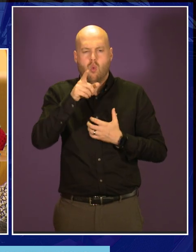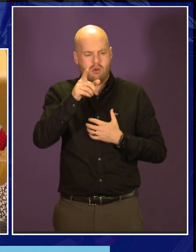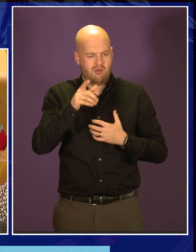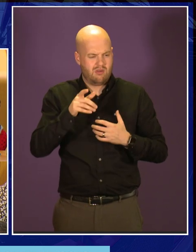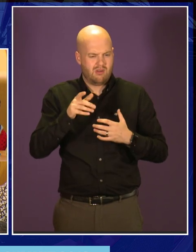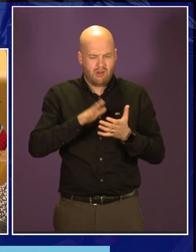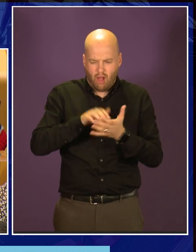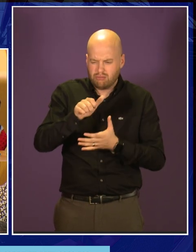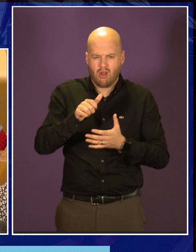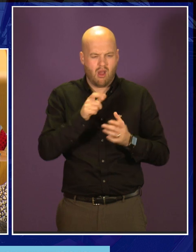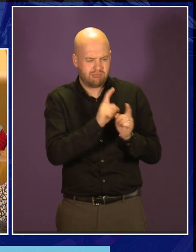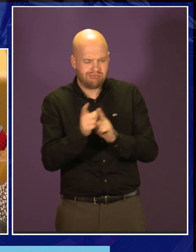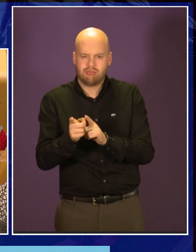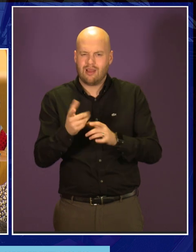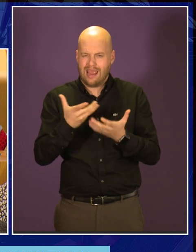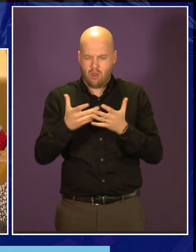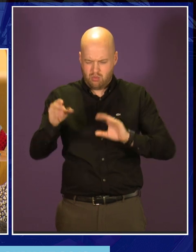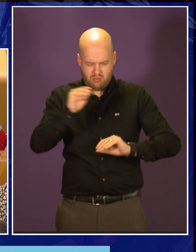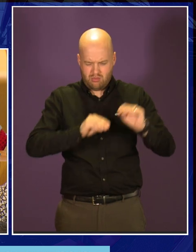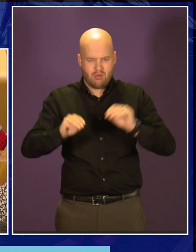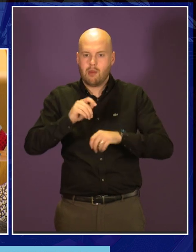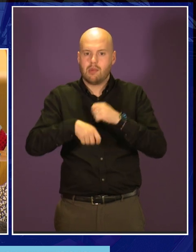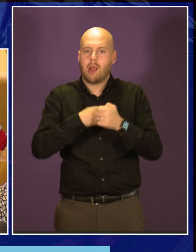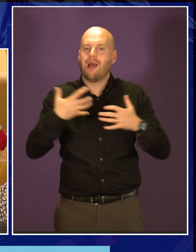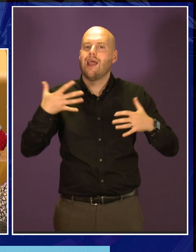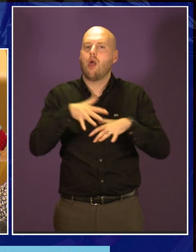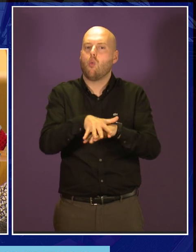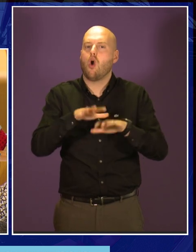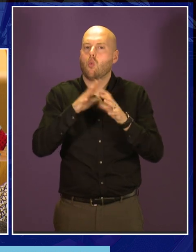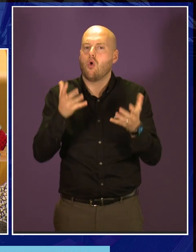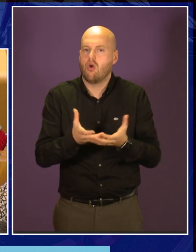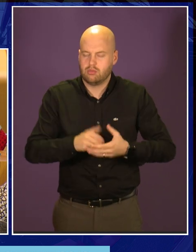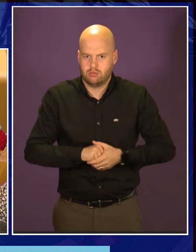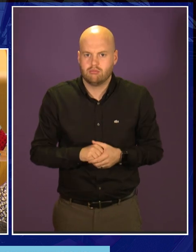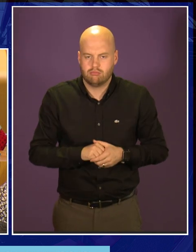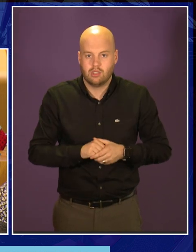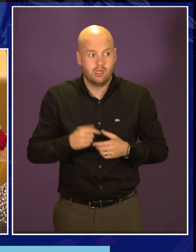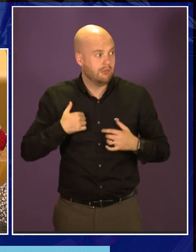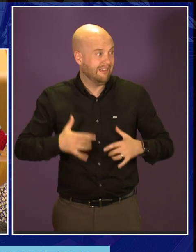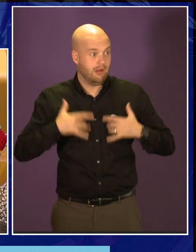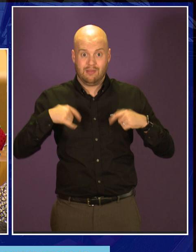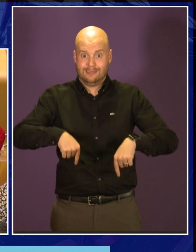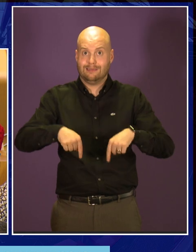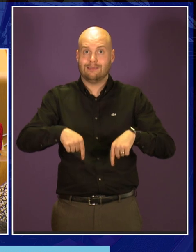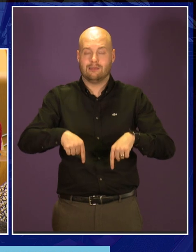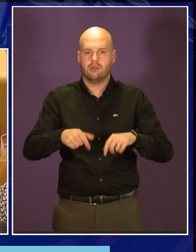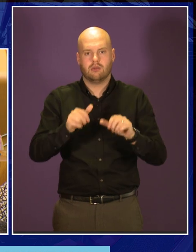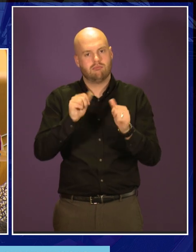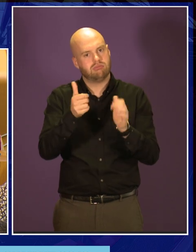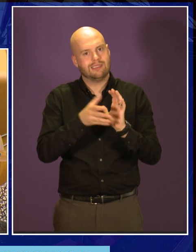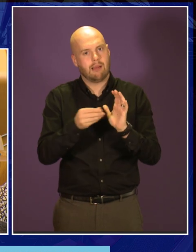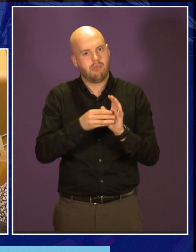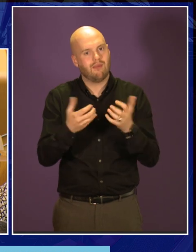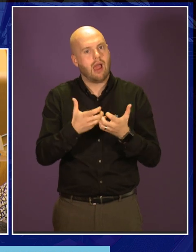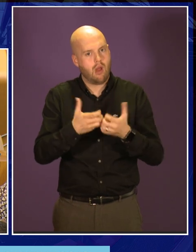pieces playing together in the network world, I believe this is the best way in which we can do it, because all of us have been able to